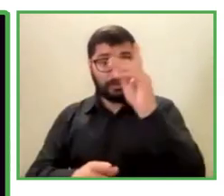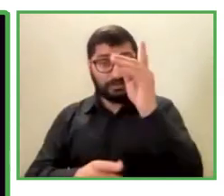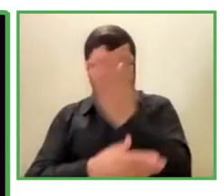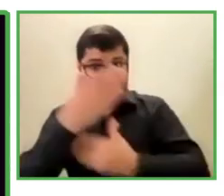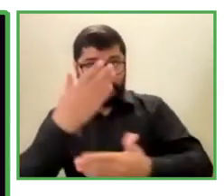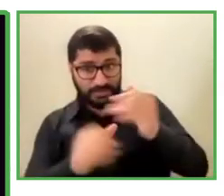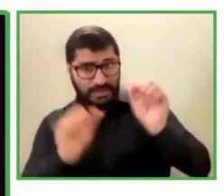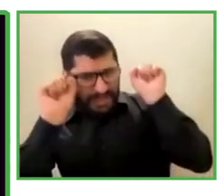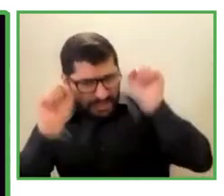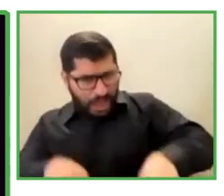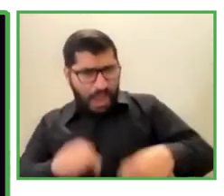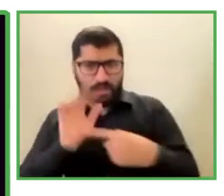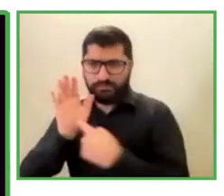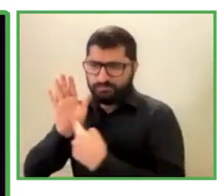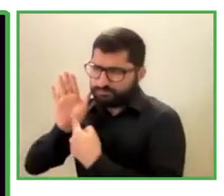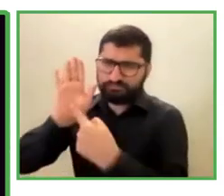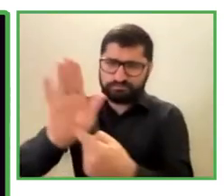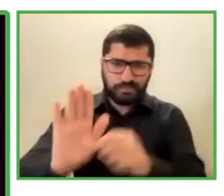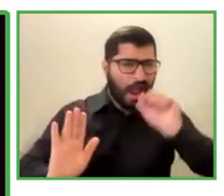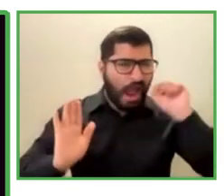all of their potential